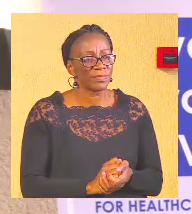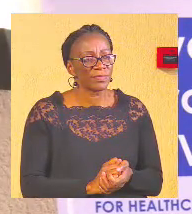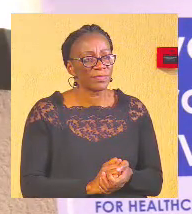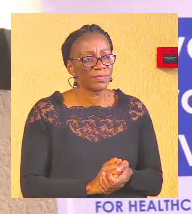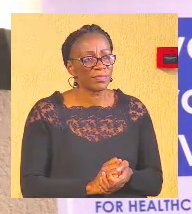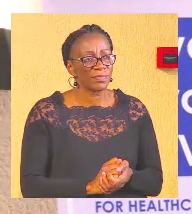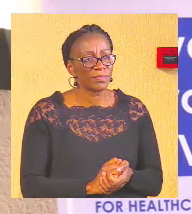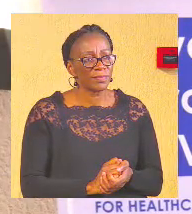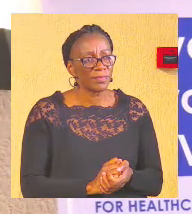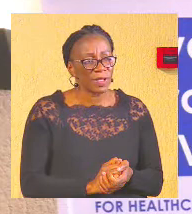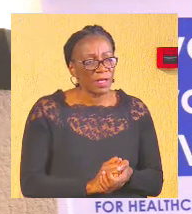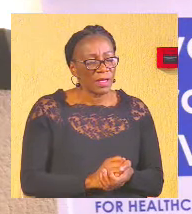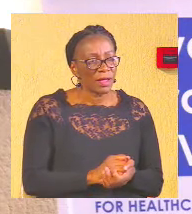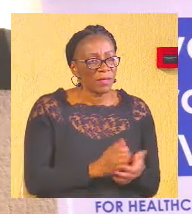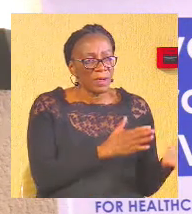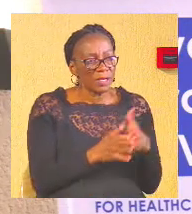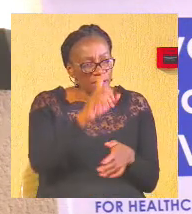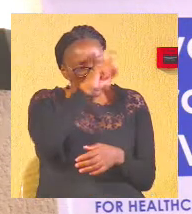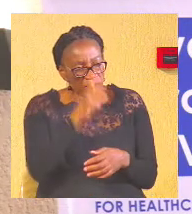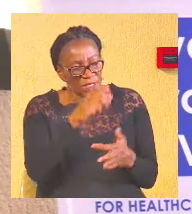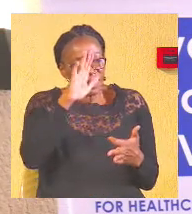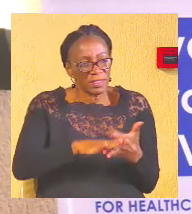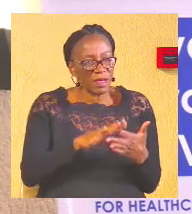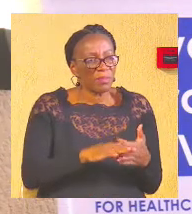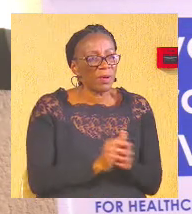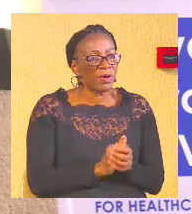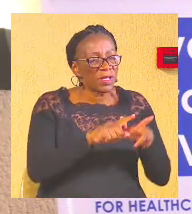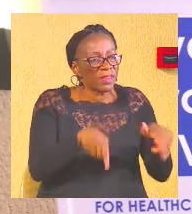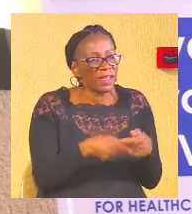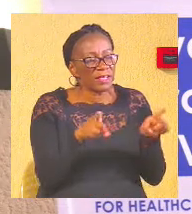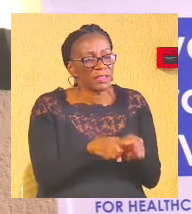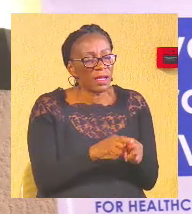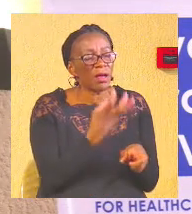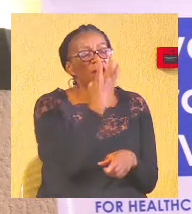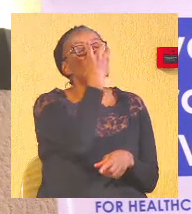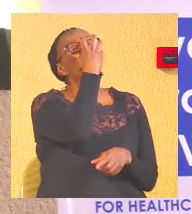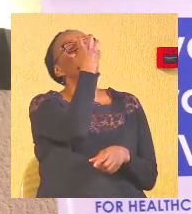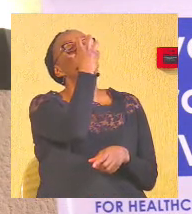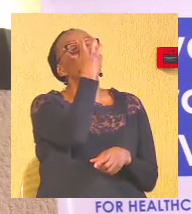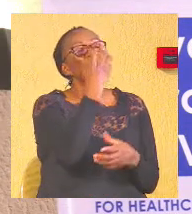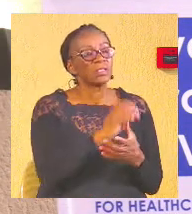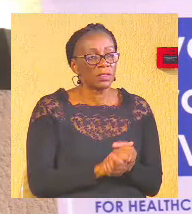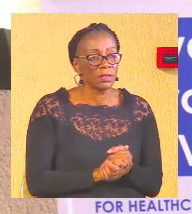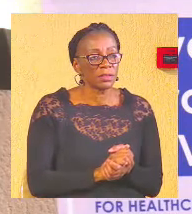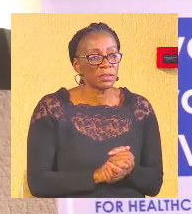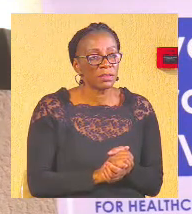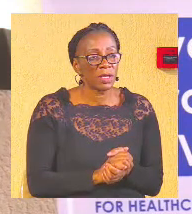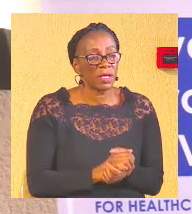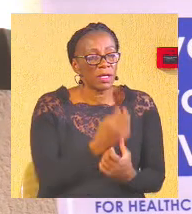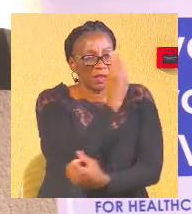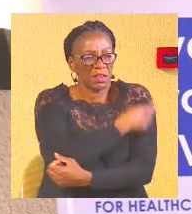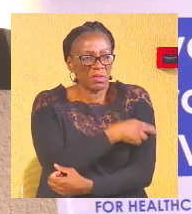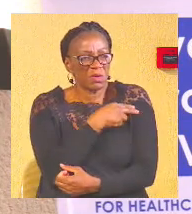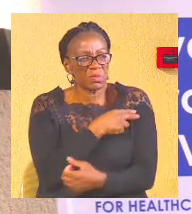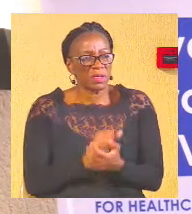critical medical supplies, such as oxygen provision in hospitals. Is there enough oxygen, or